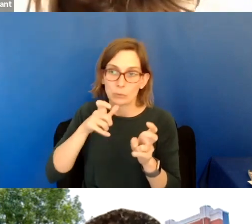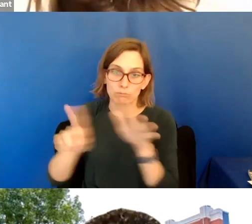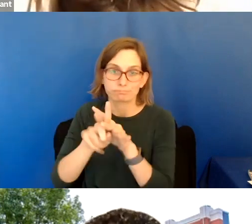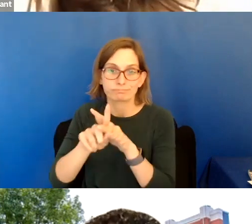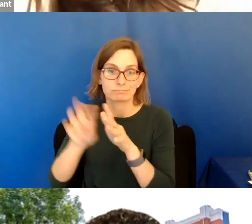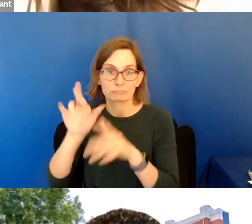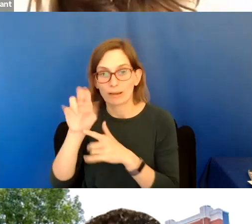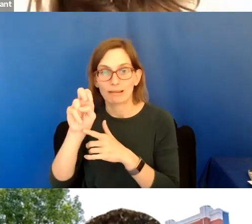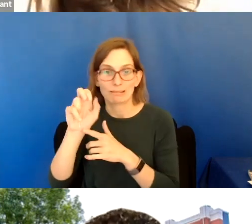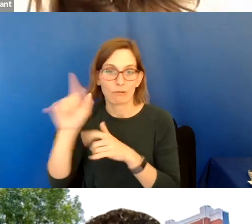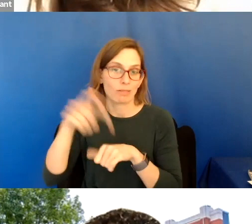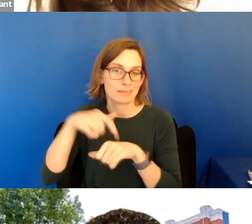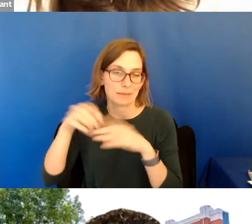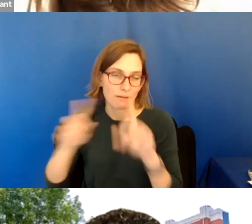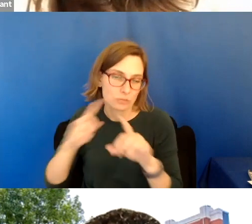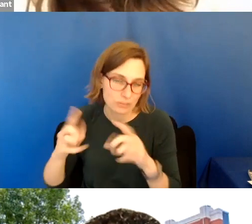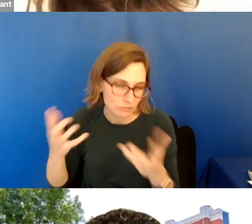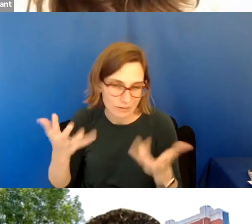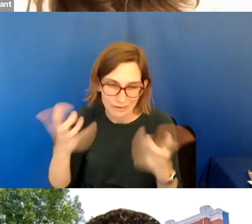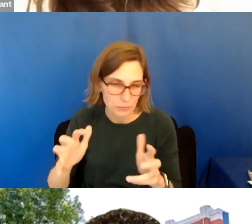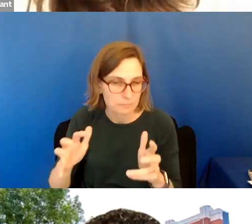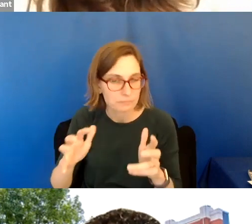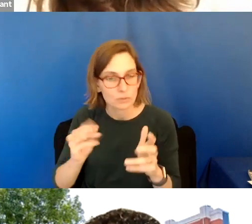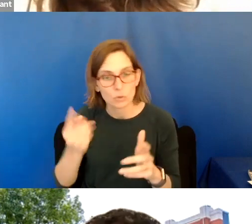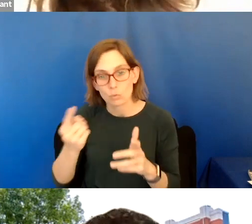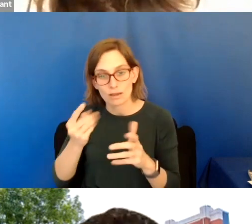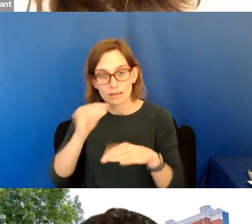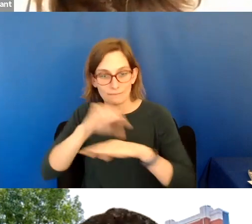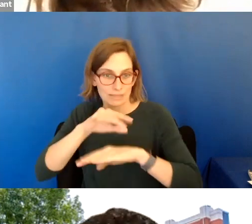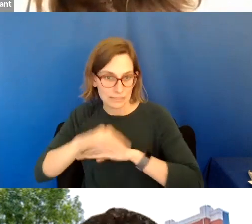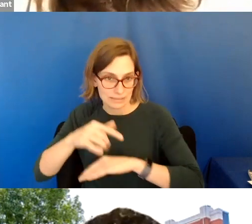race. I think one of the pieces of advice I would give you